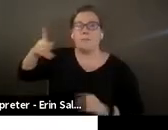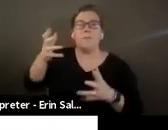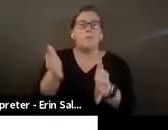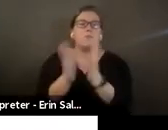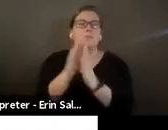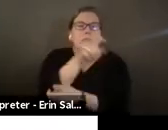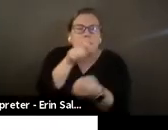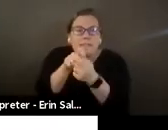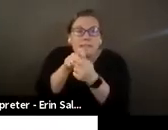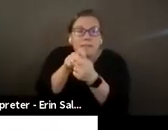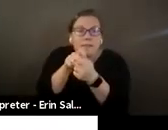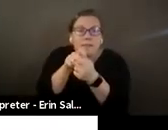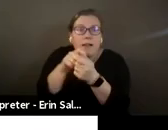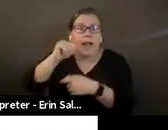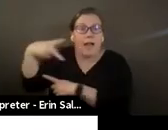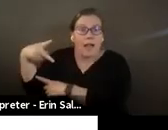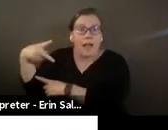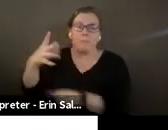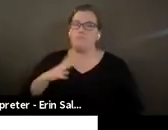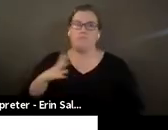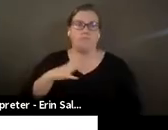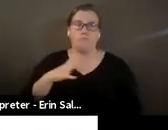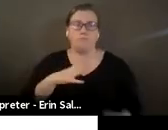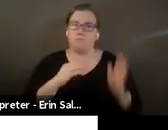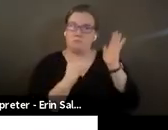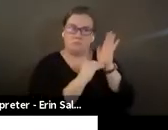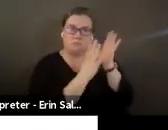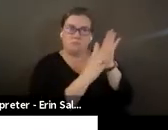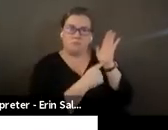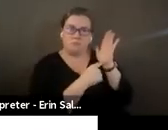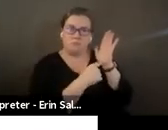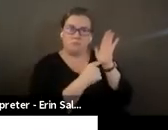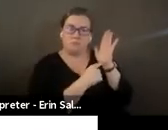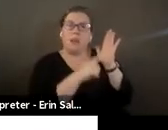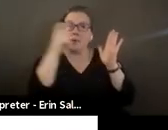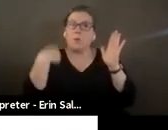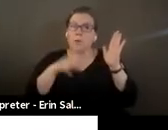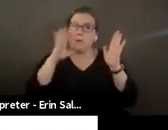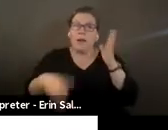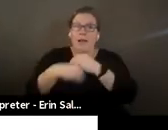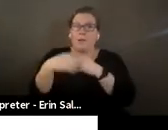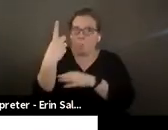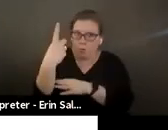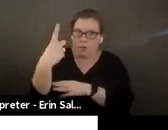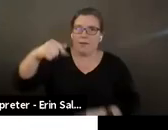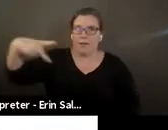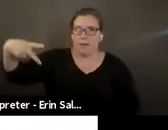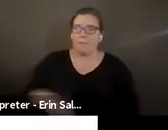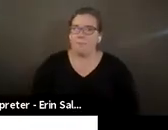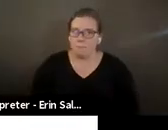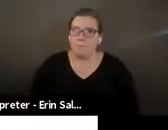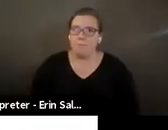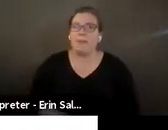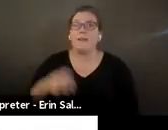the applicant gets one AAC app provided. The speech language pathologist does have to